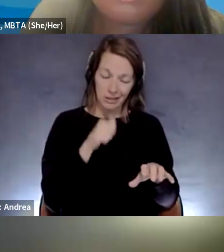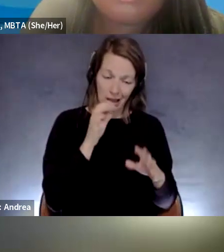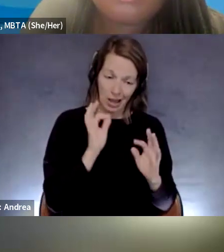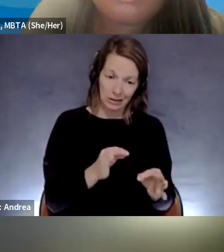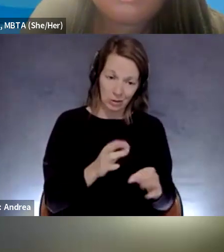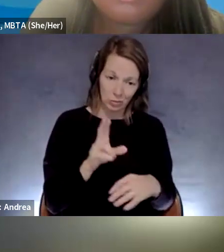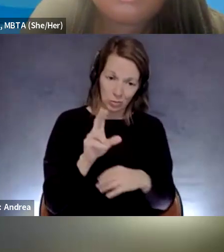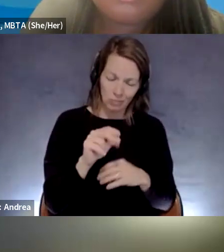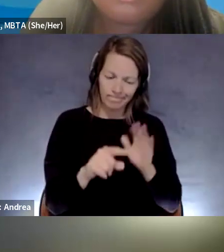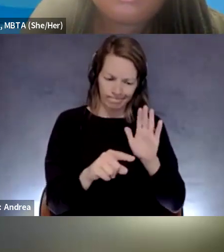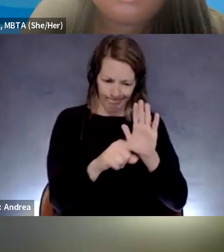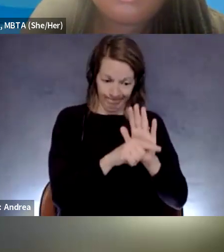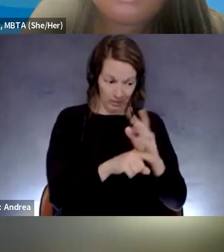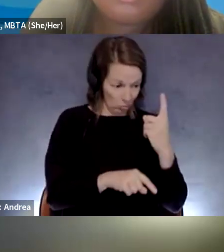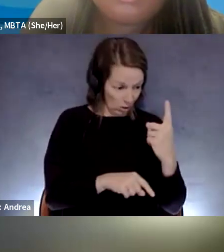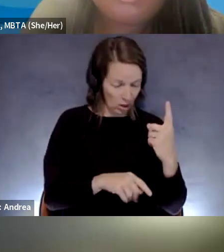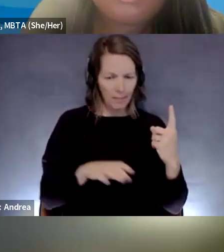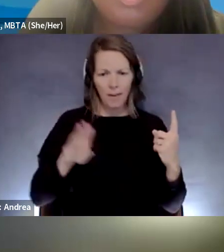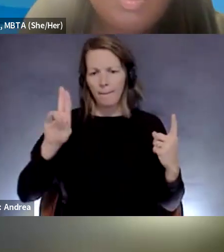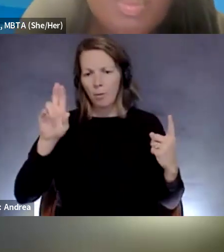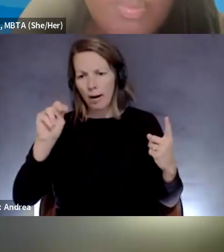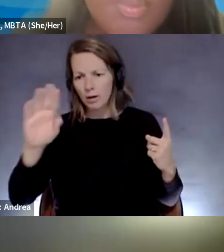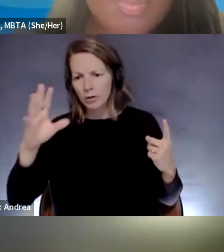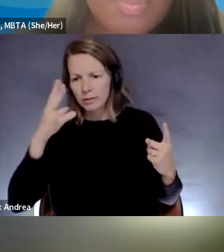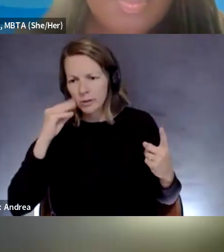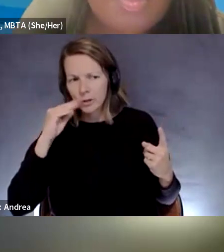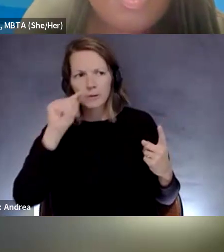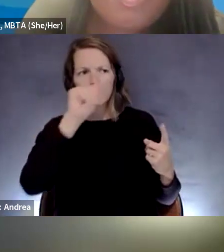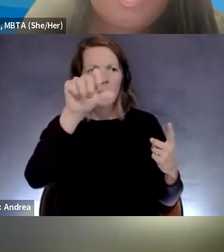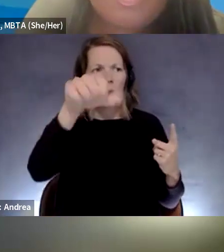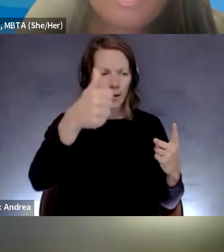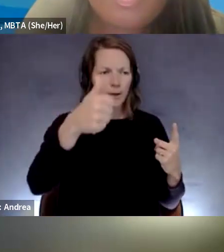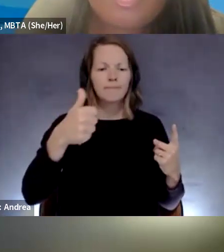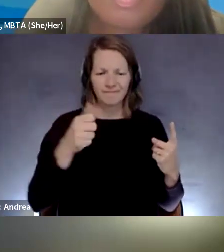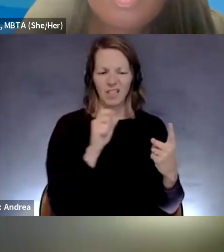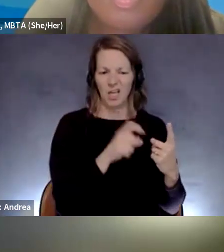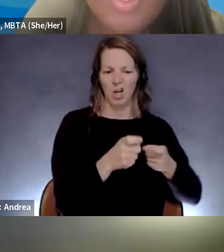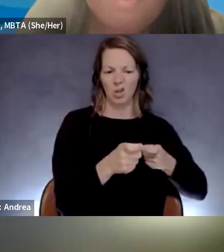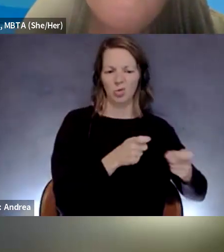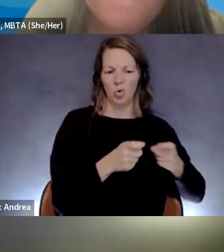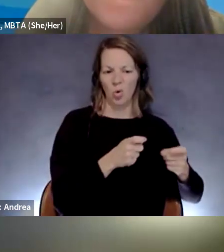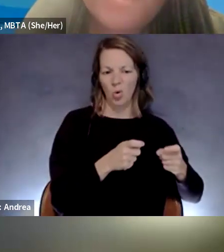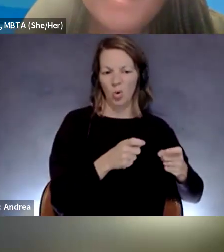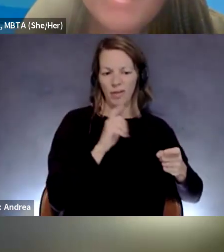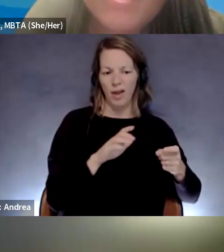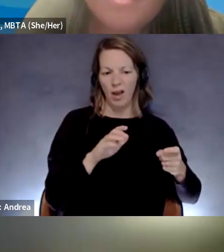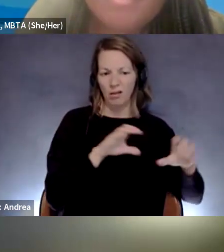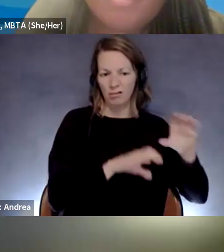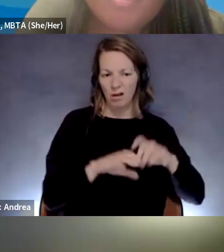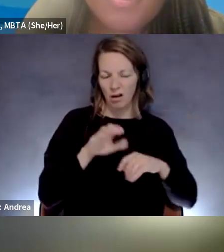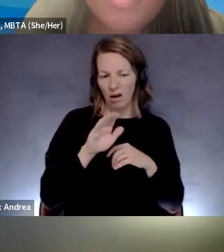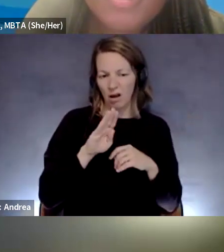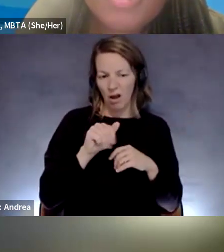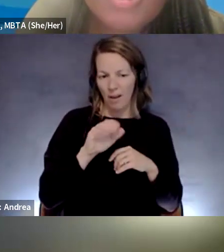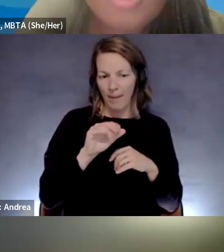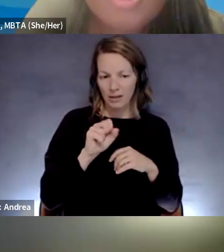we had, and we felt through Brian's experience and just everything else we were seeing, we could control the asbestos.